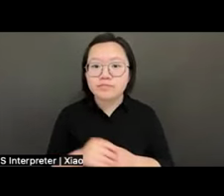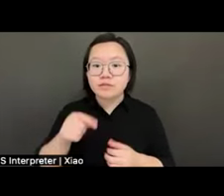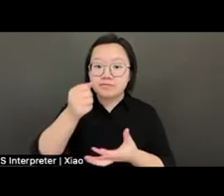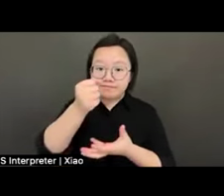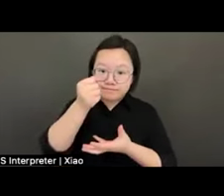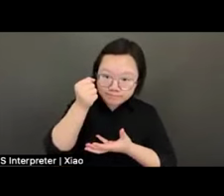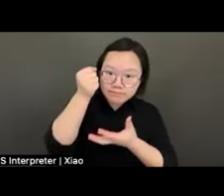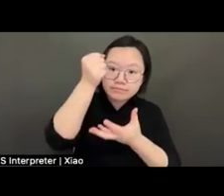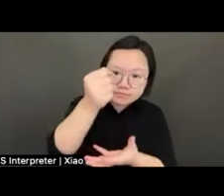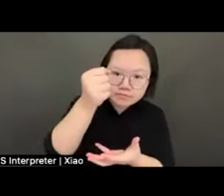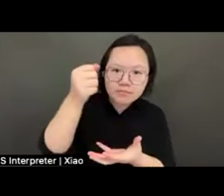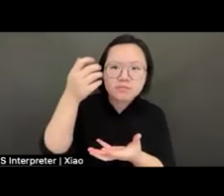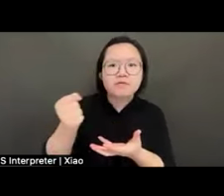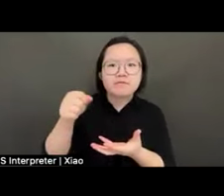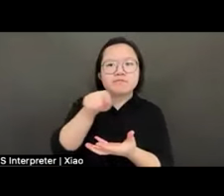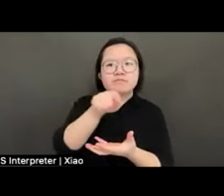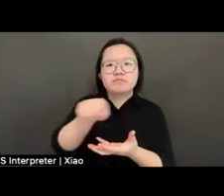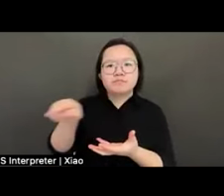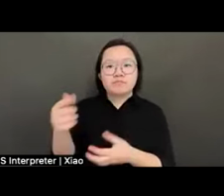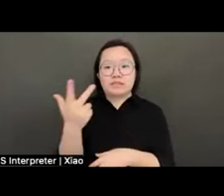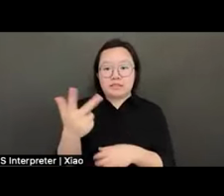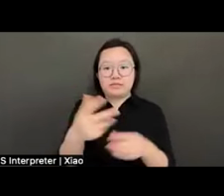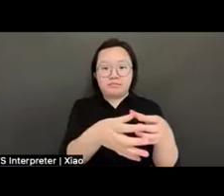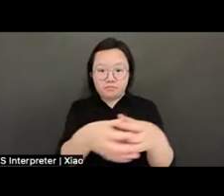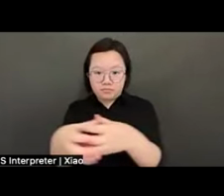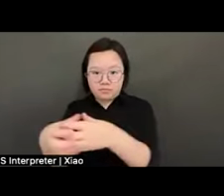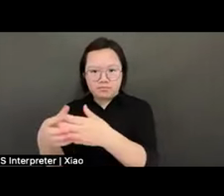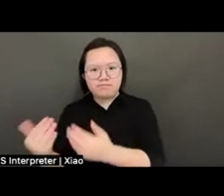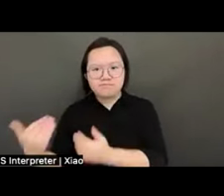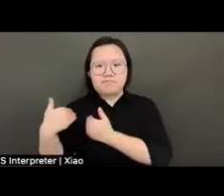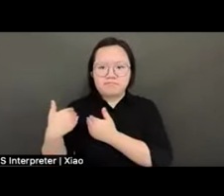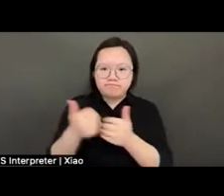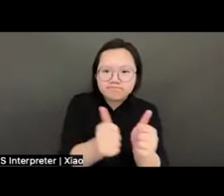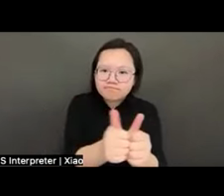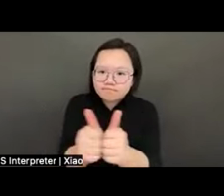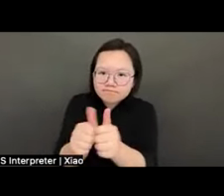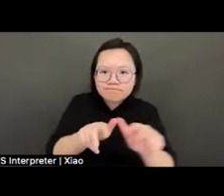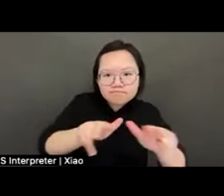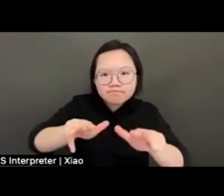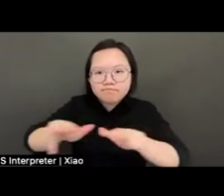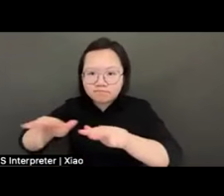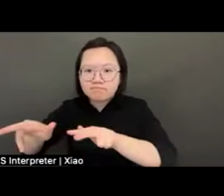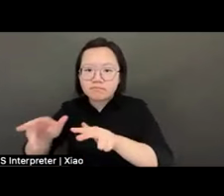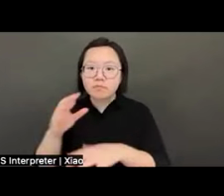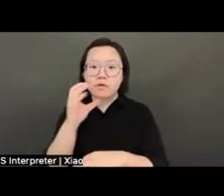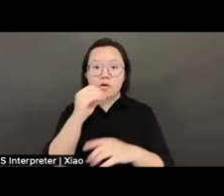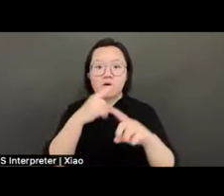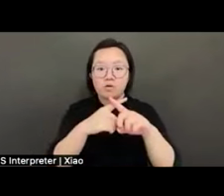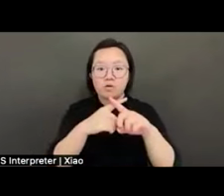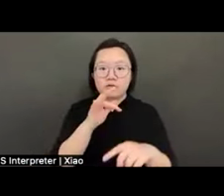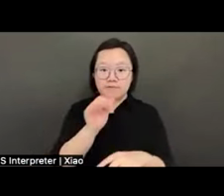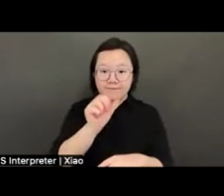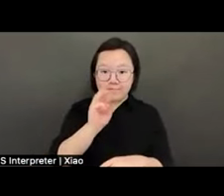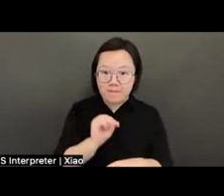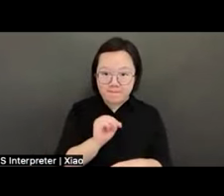Versus Development and the European Youth Forum. So there are innovation grants that really aim for youth to be able to test,